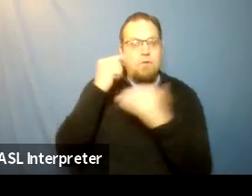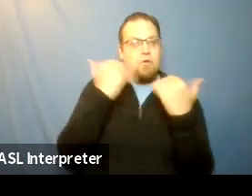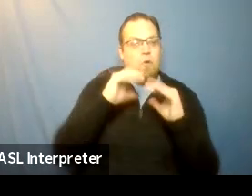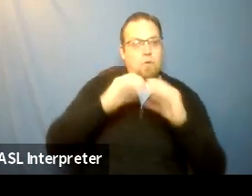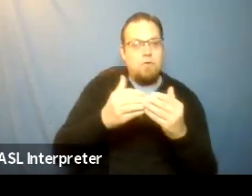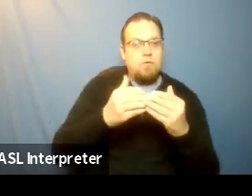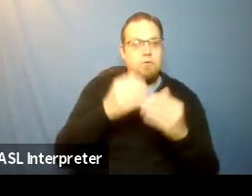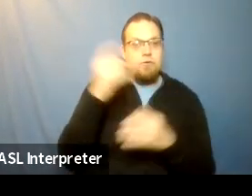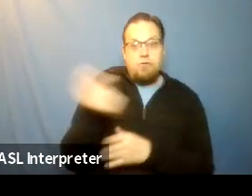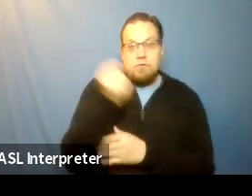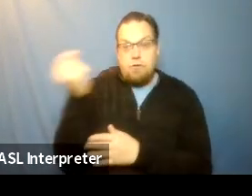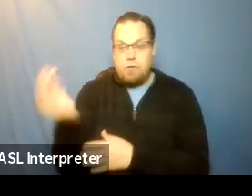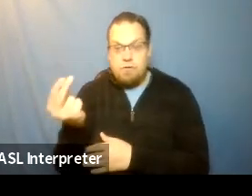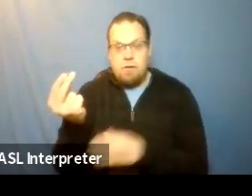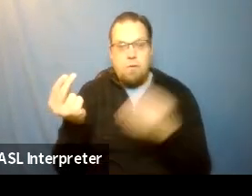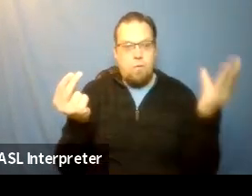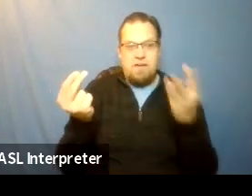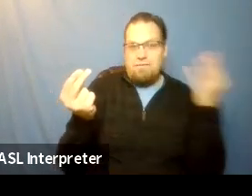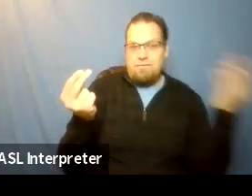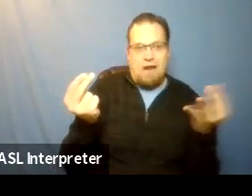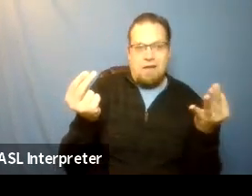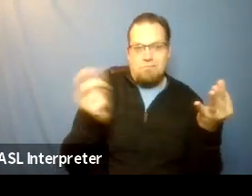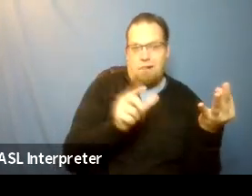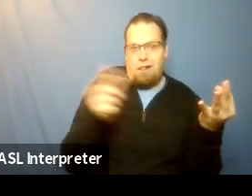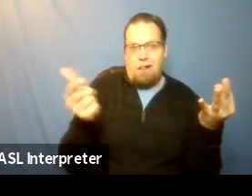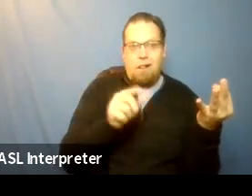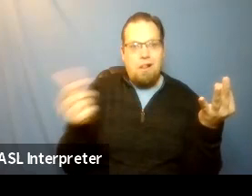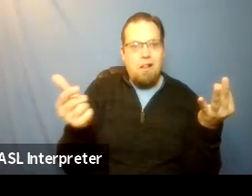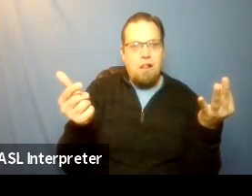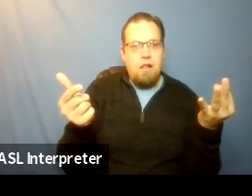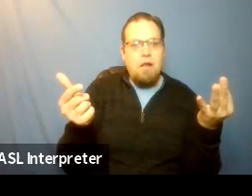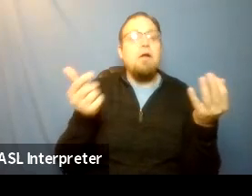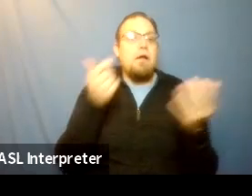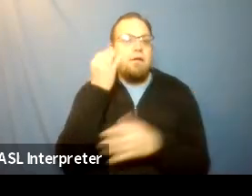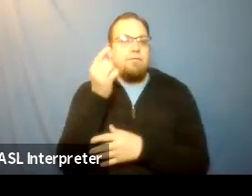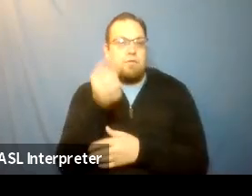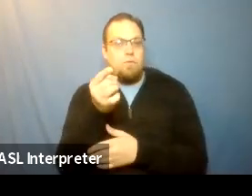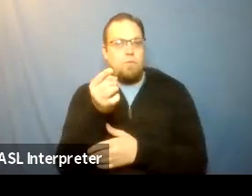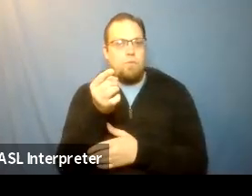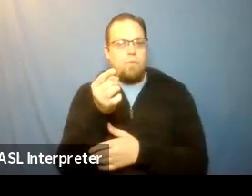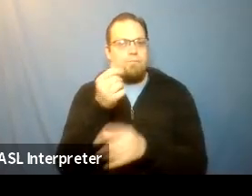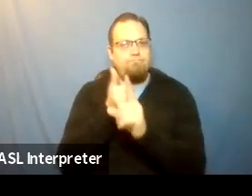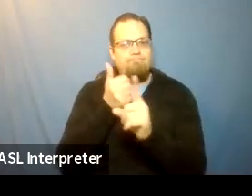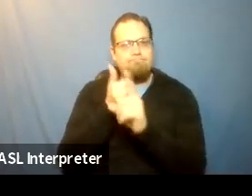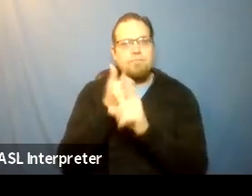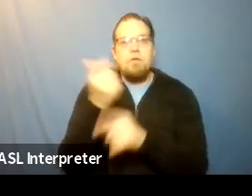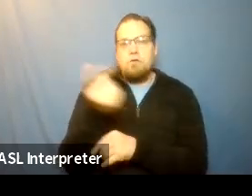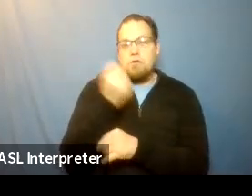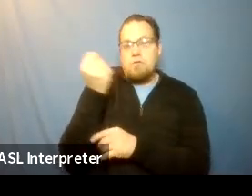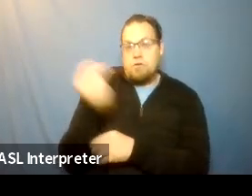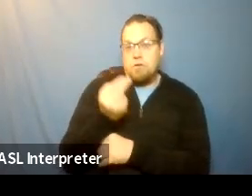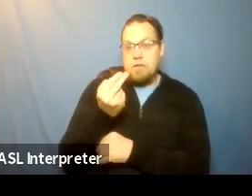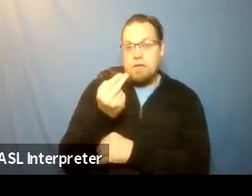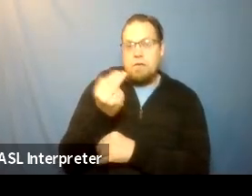Tuesday, Thursday cohort or a Wednesday, Friday cohort. And so if you're a Tuesday, Thursday cohort,